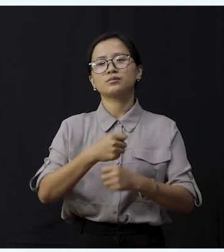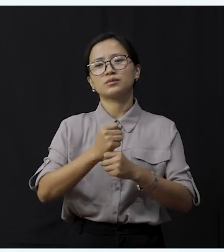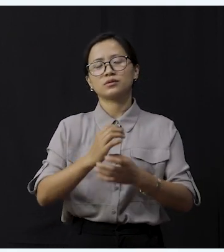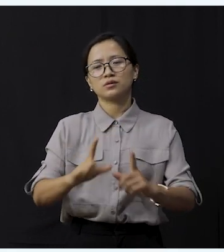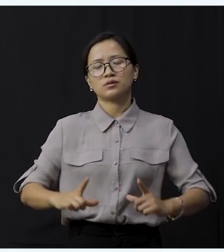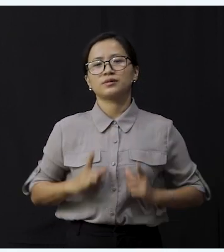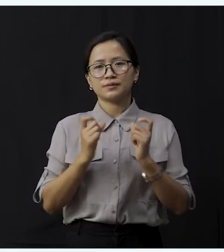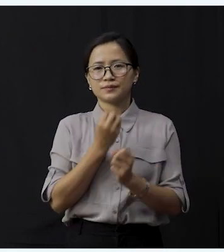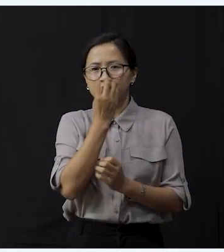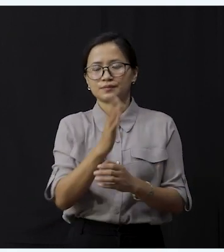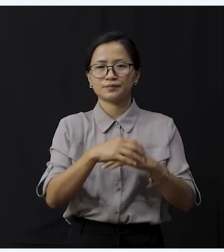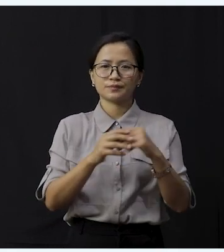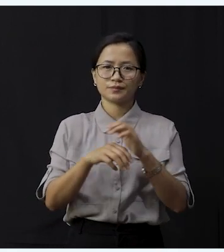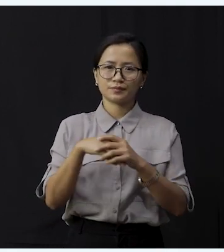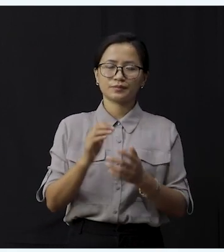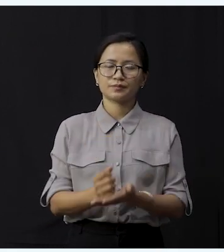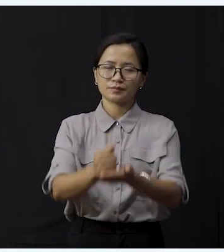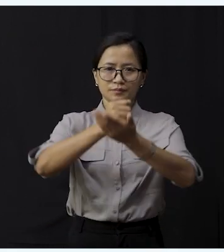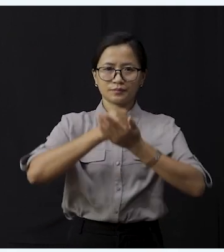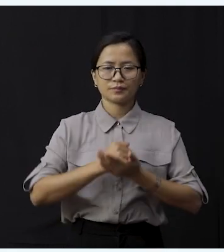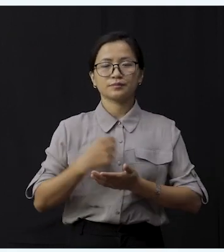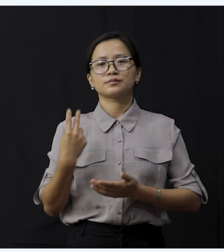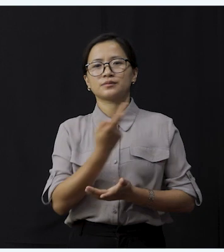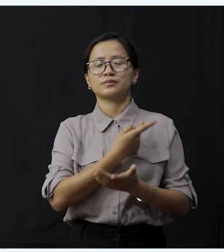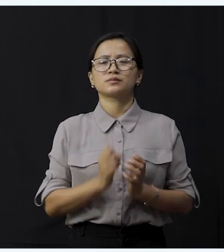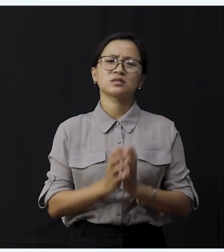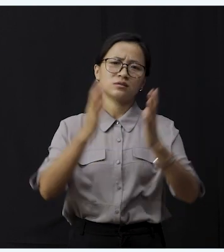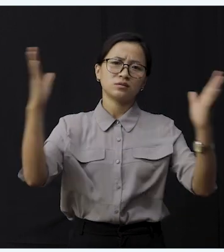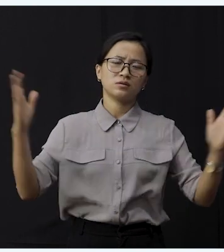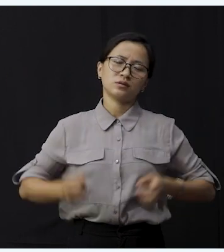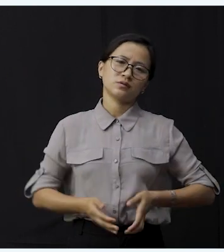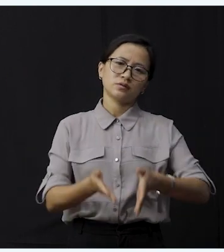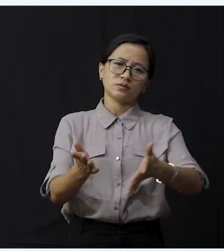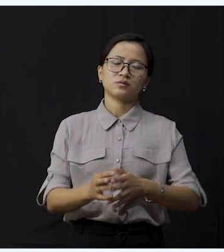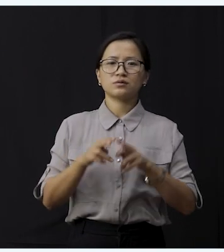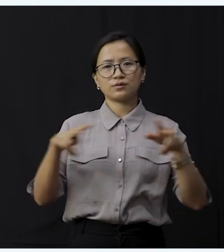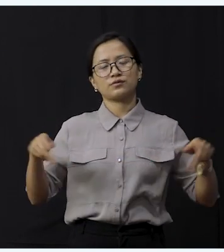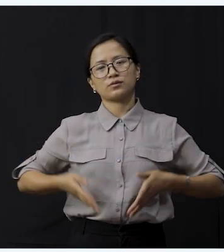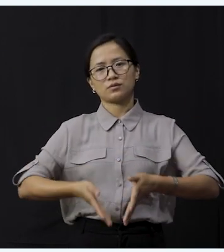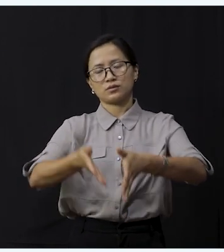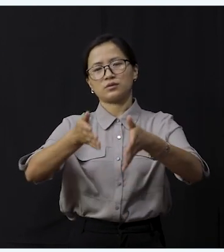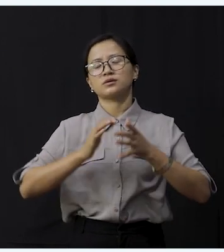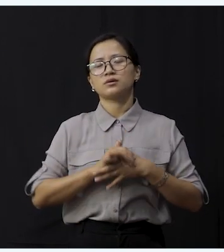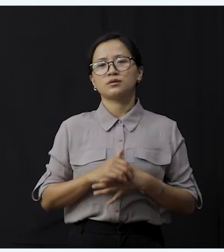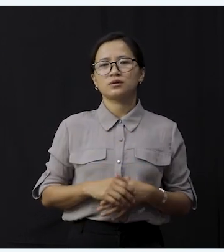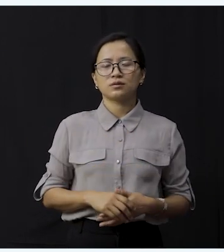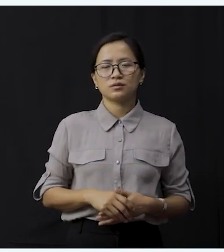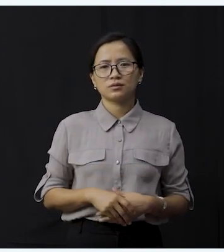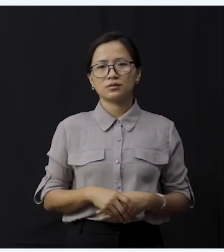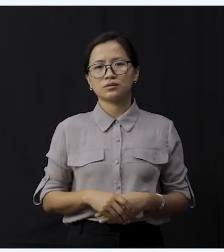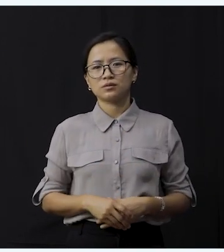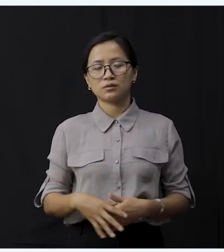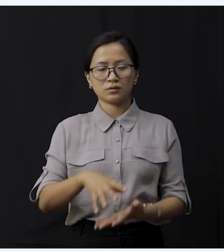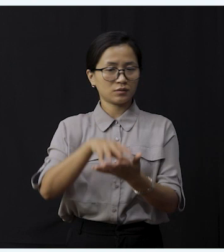our life very easy and comfortable, and it helps us in lots of ways or in different ways. Okay,